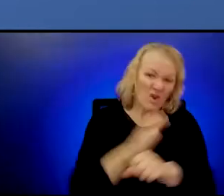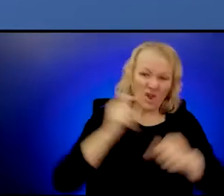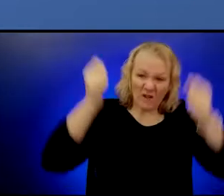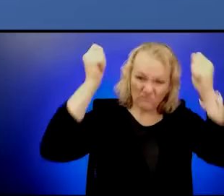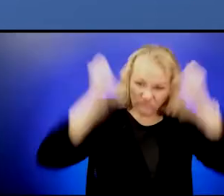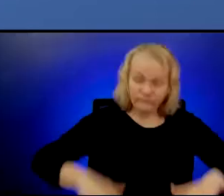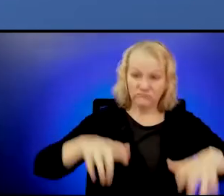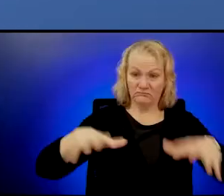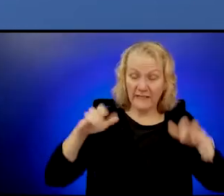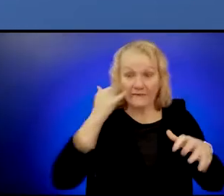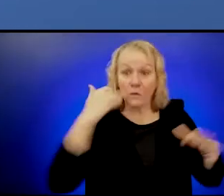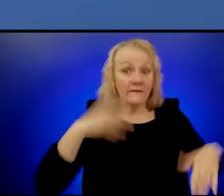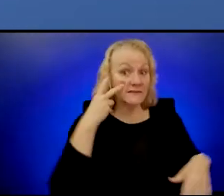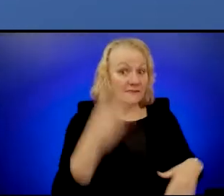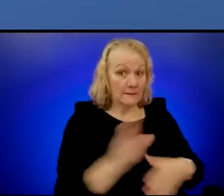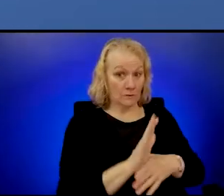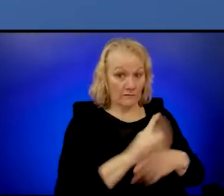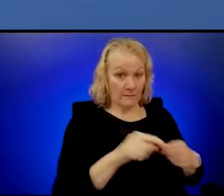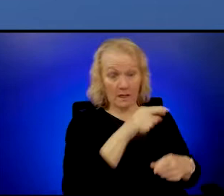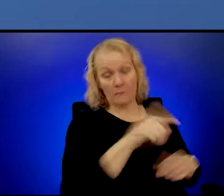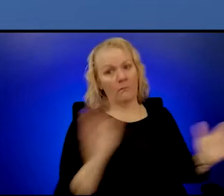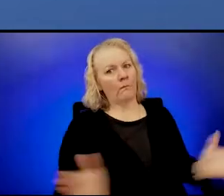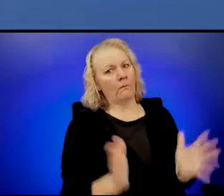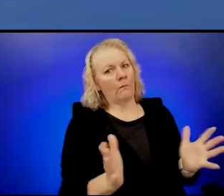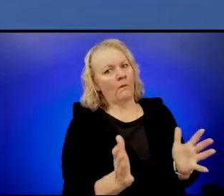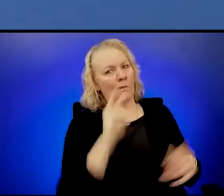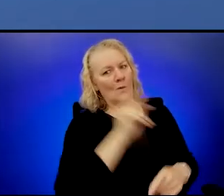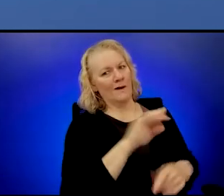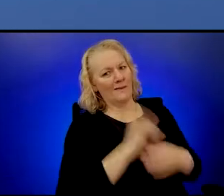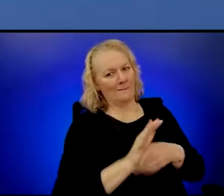haven't seen the movie that was made about him, I highly recommend it.